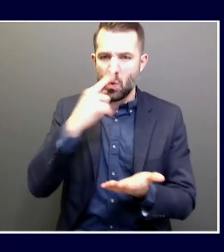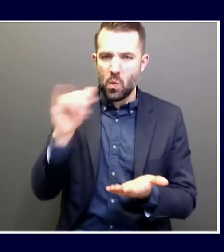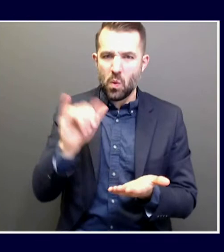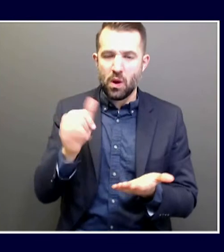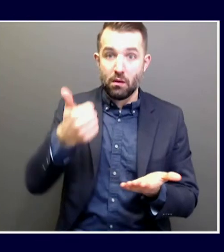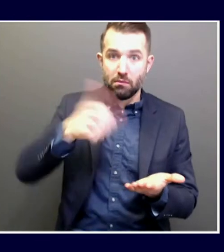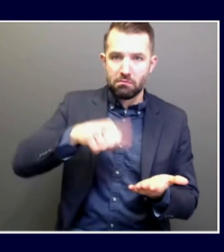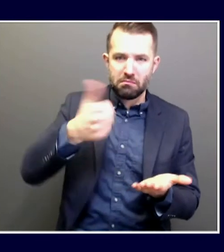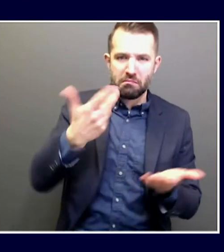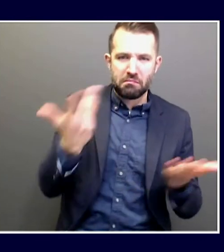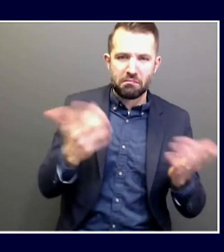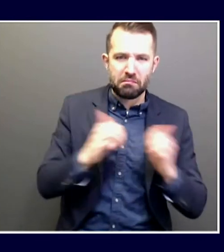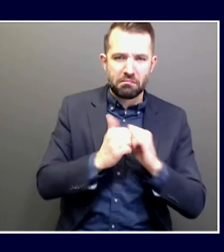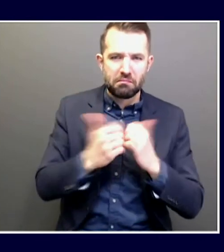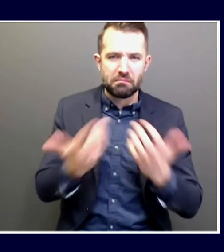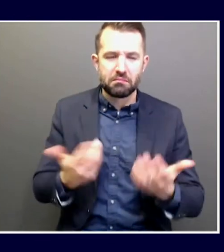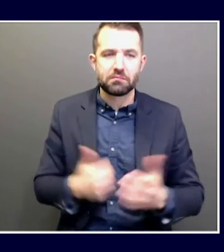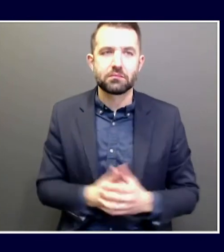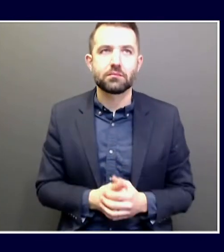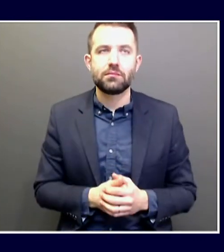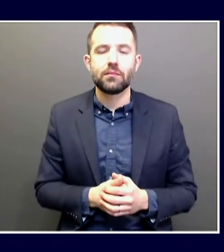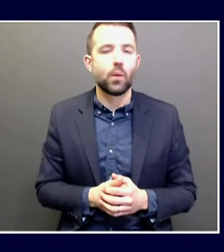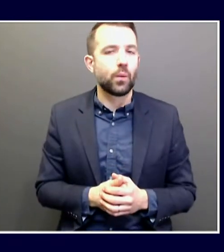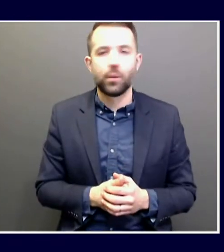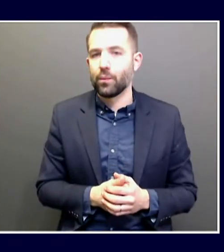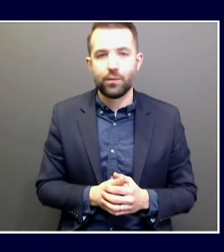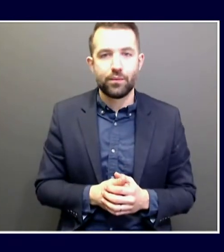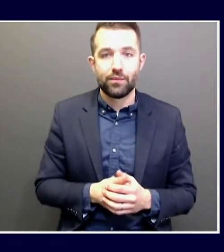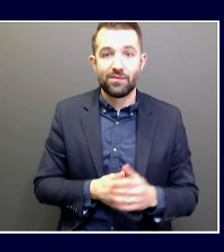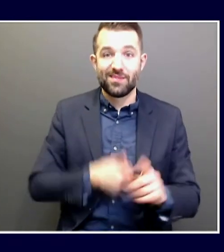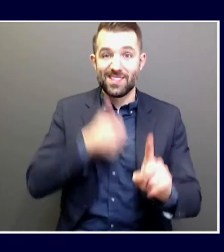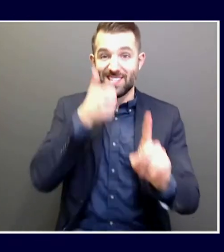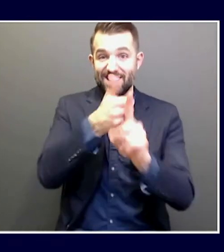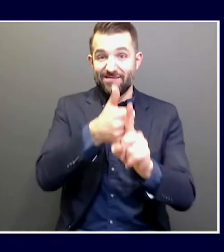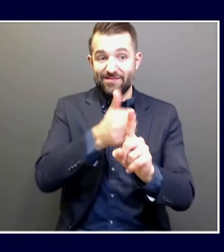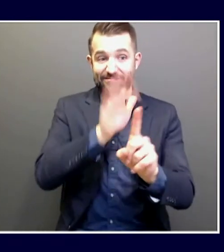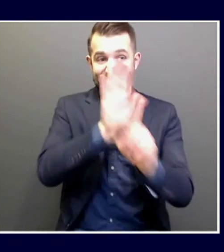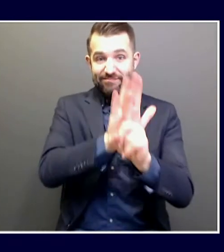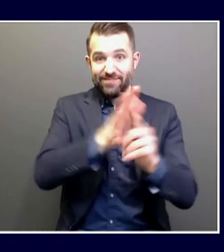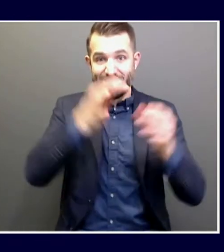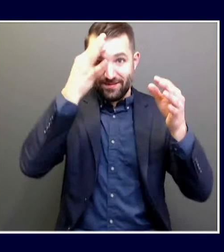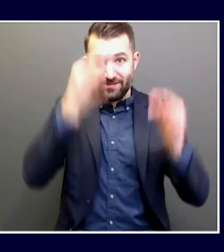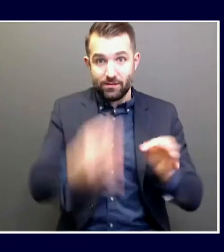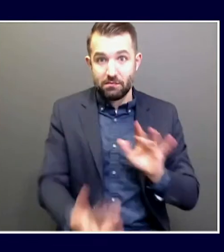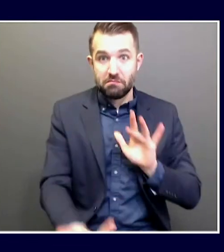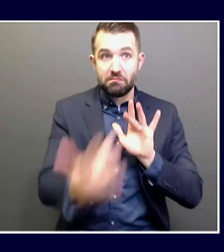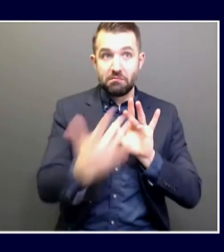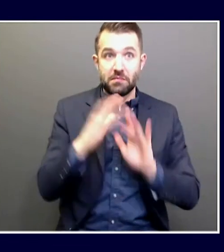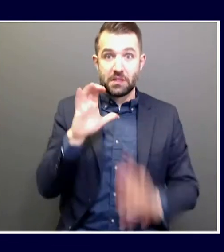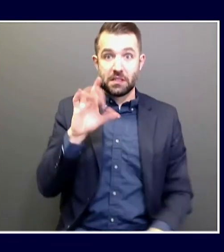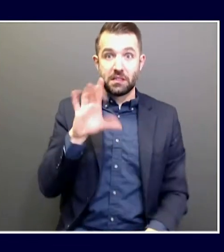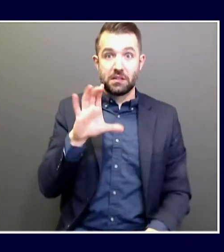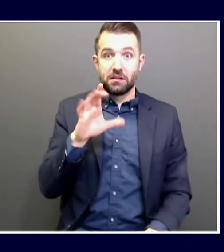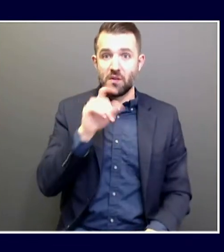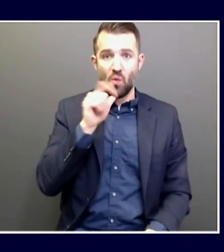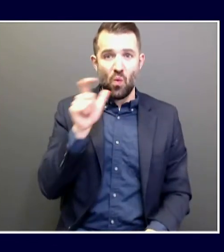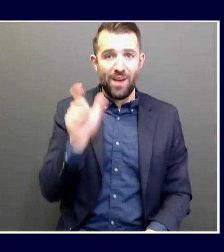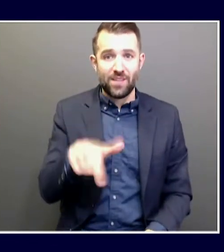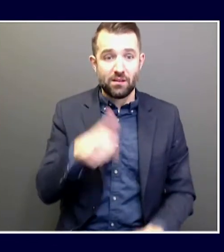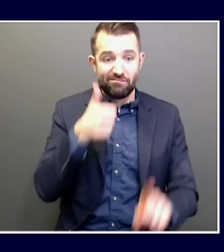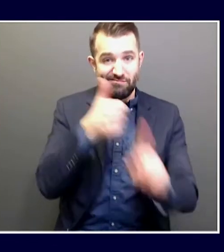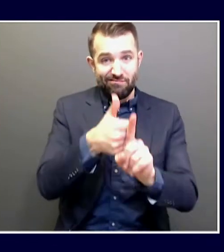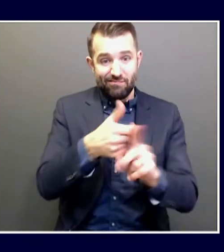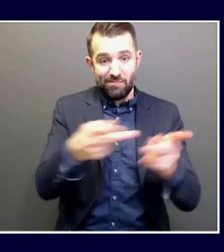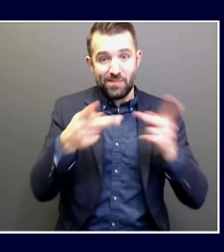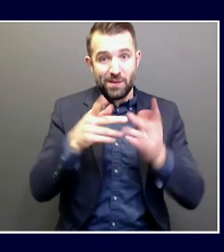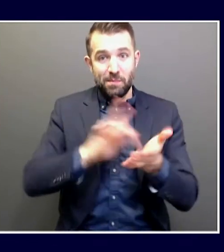are drafted, they are meant to be self-implementing by the facility. A facility need not get clearance, approval, or even notify the